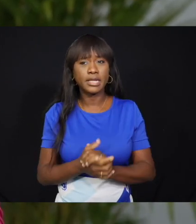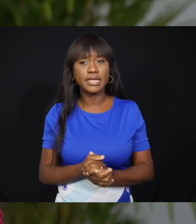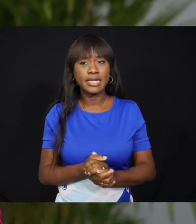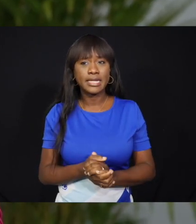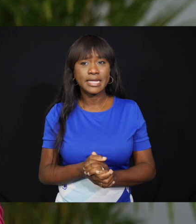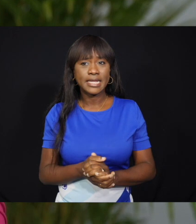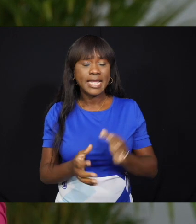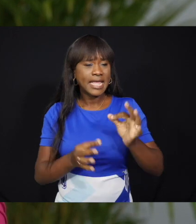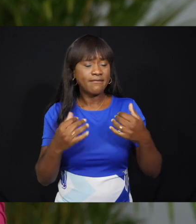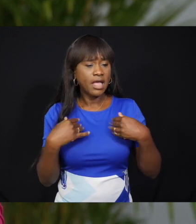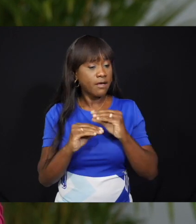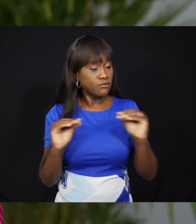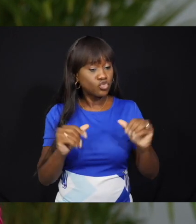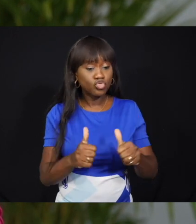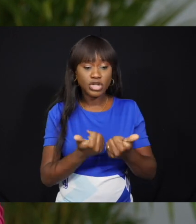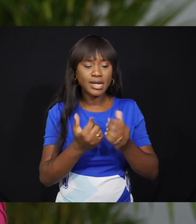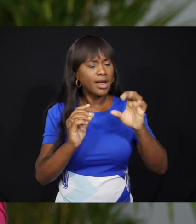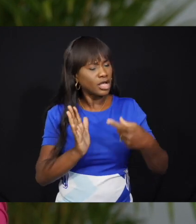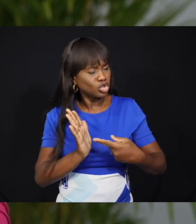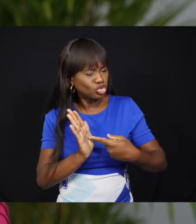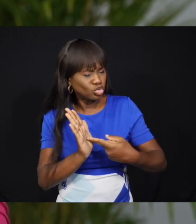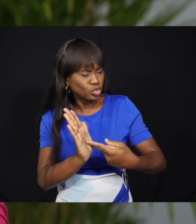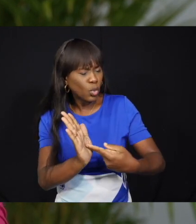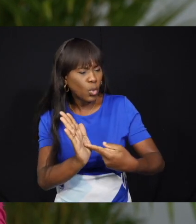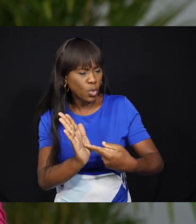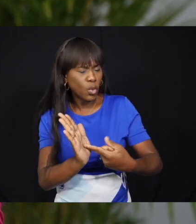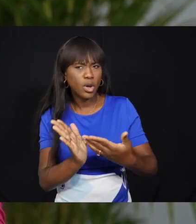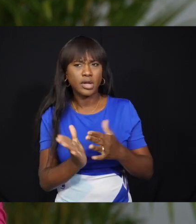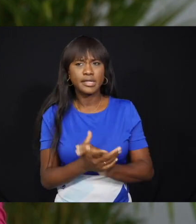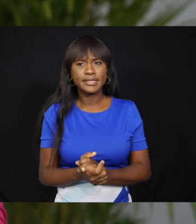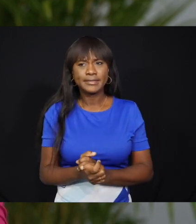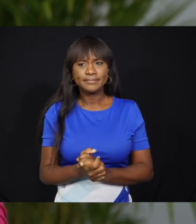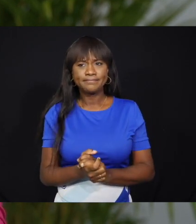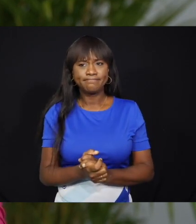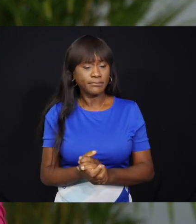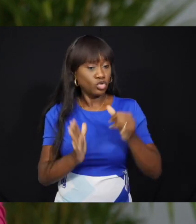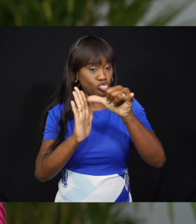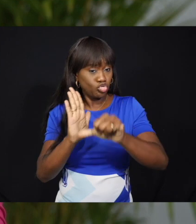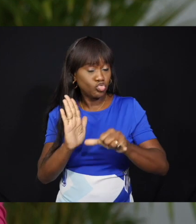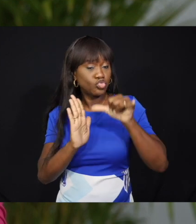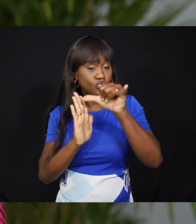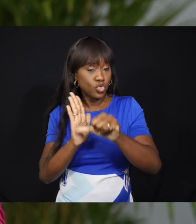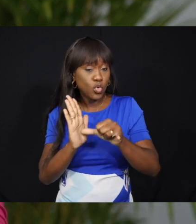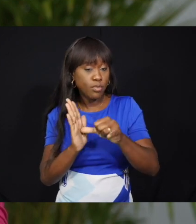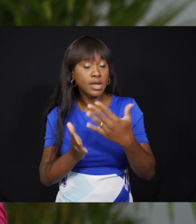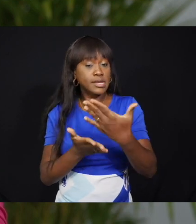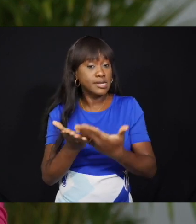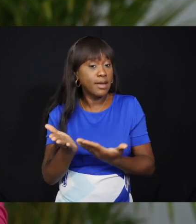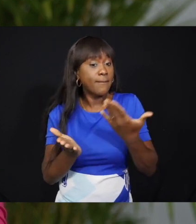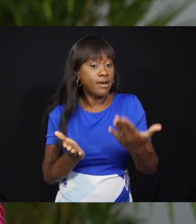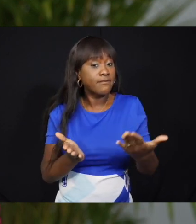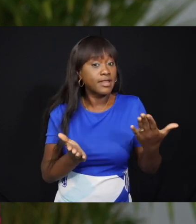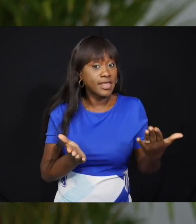family members or caregivers that are in close proximity to them, if they have